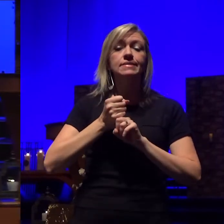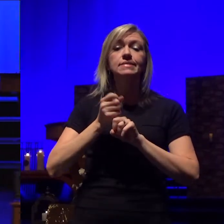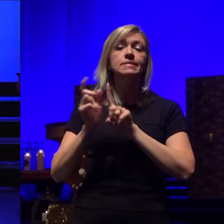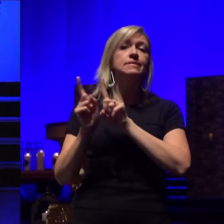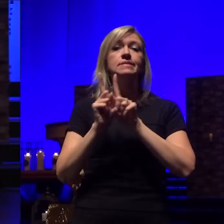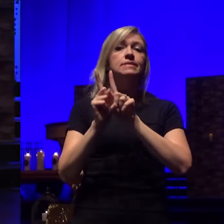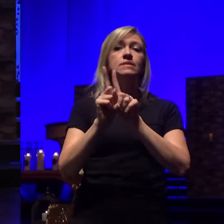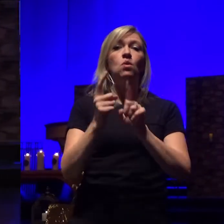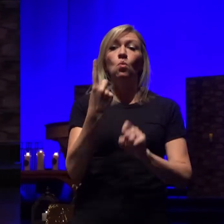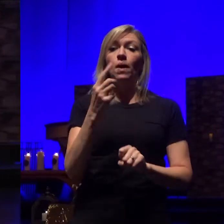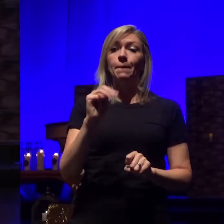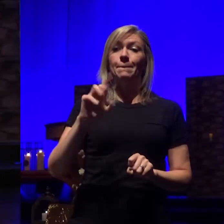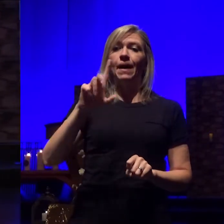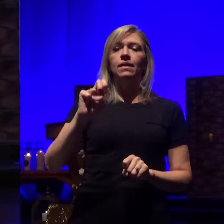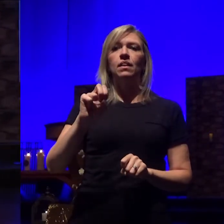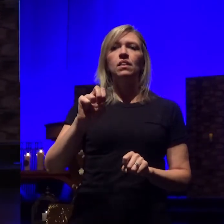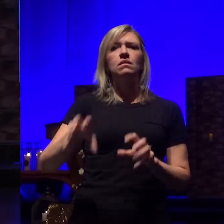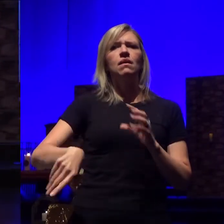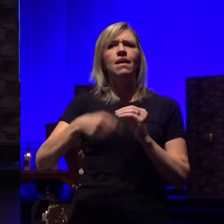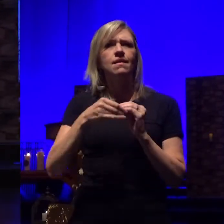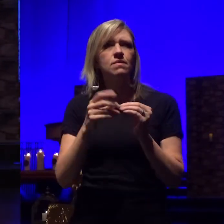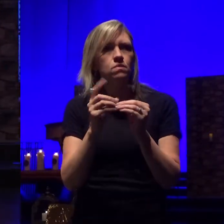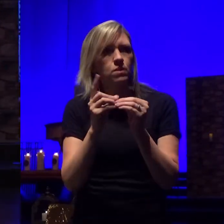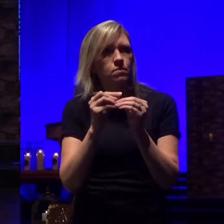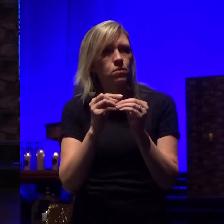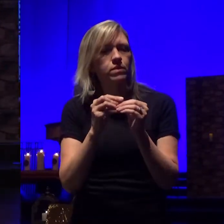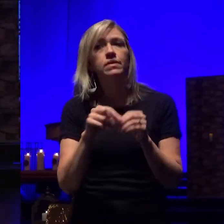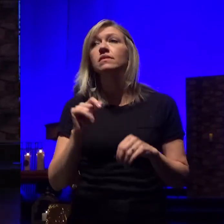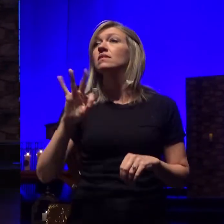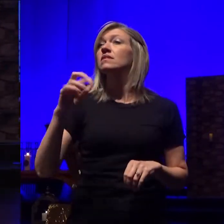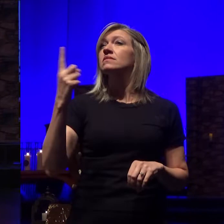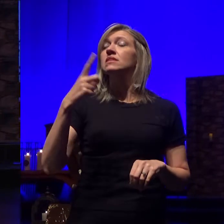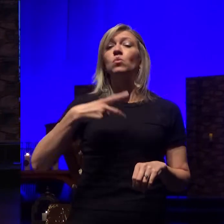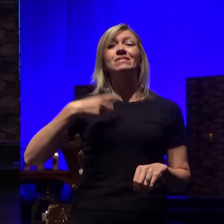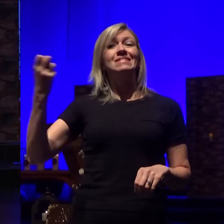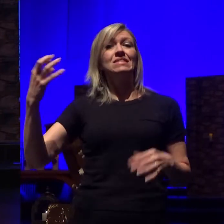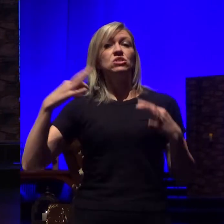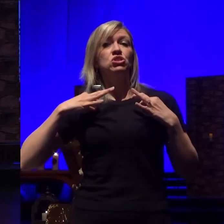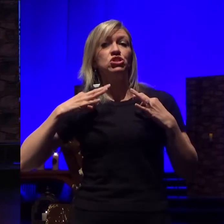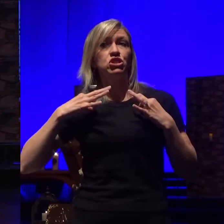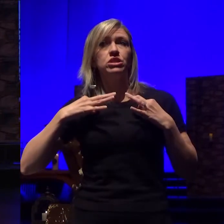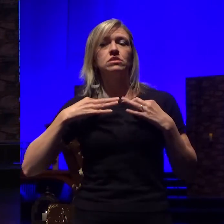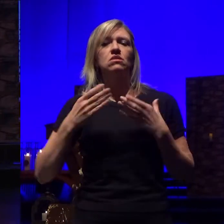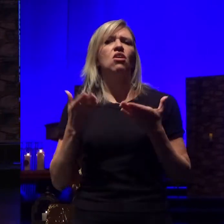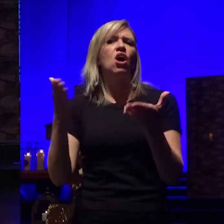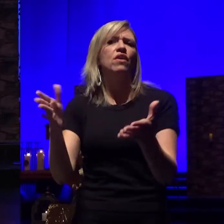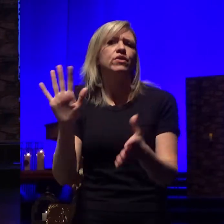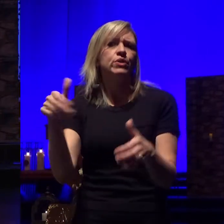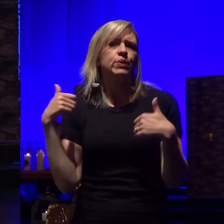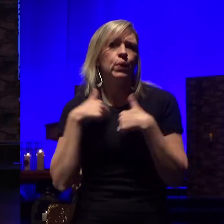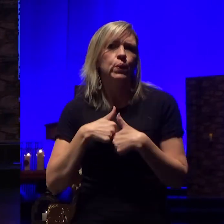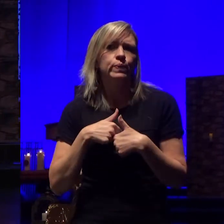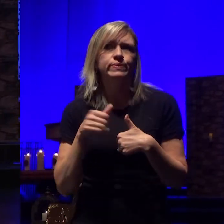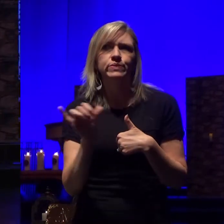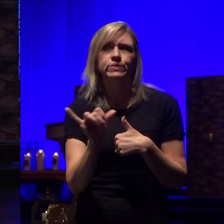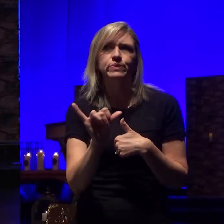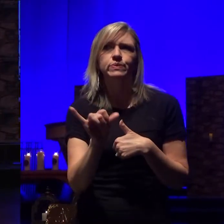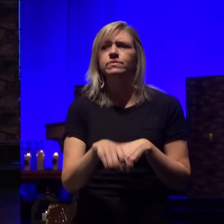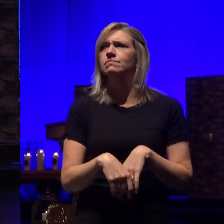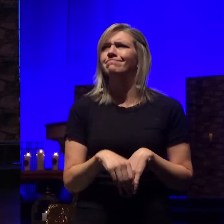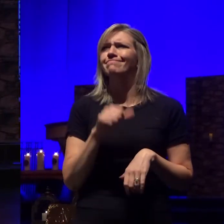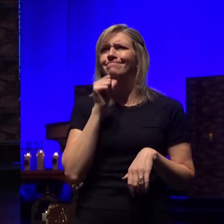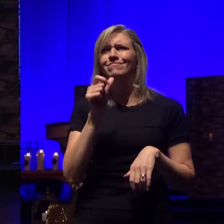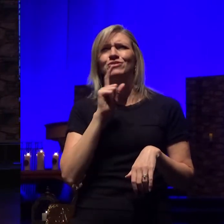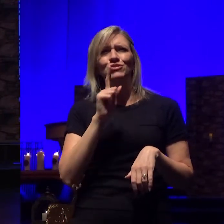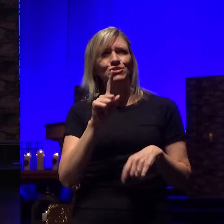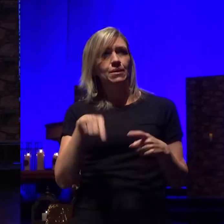walk a mile with him, walk an extra mile with him. If someone steals your shirt, offer them your coat. And